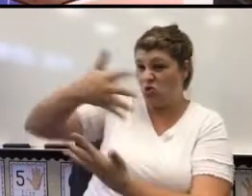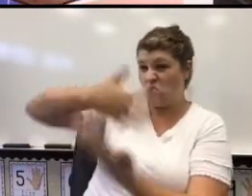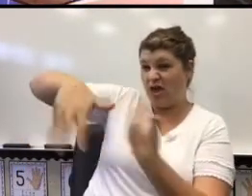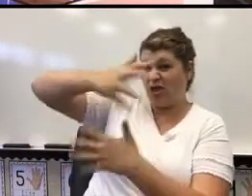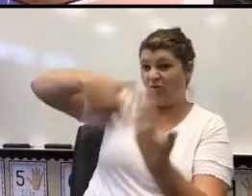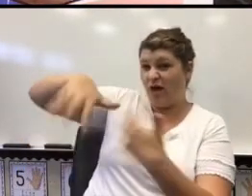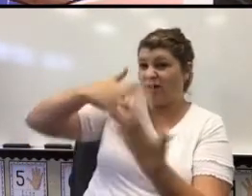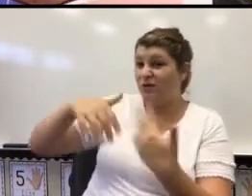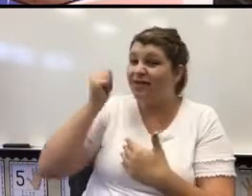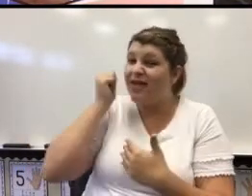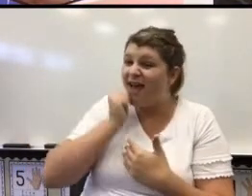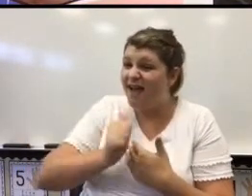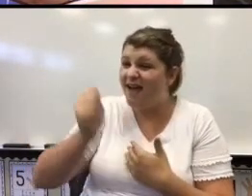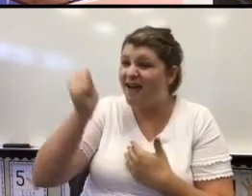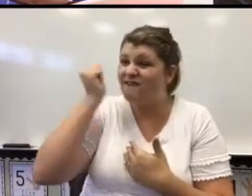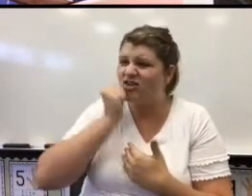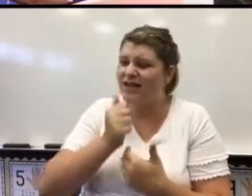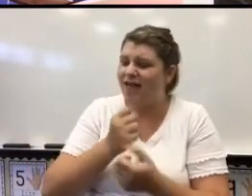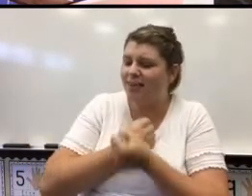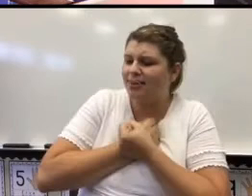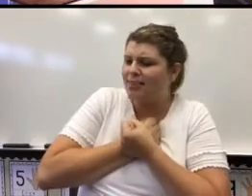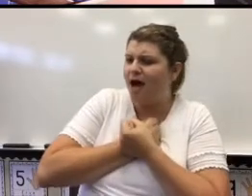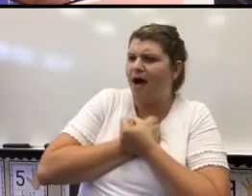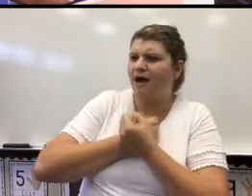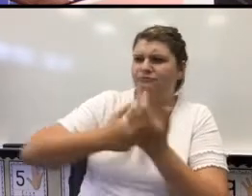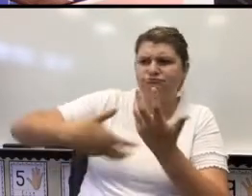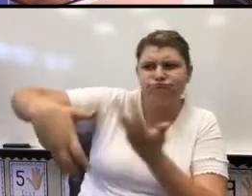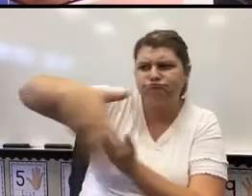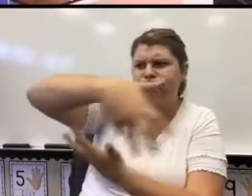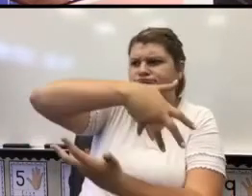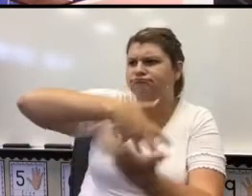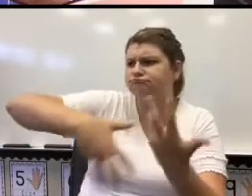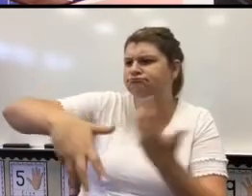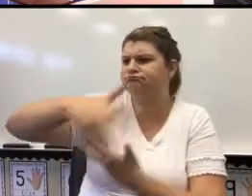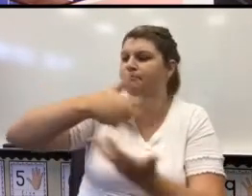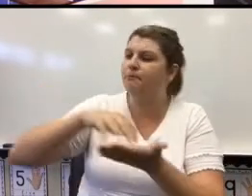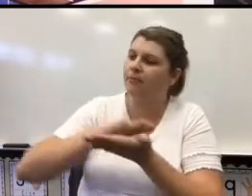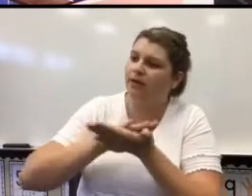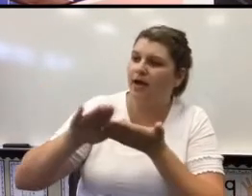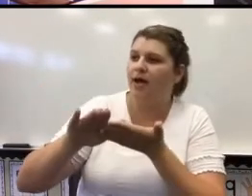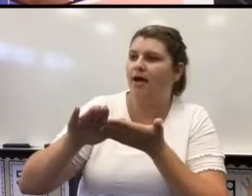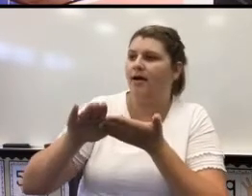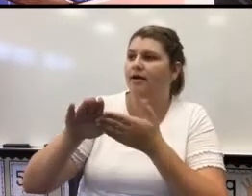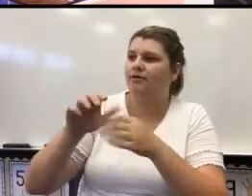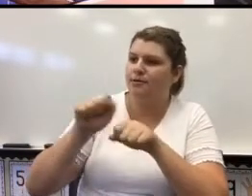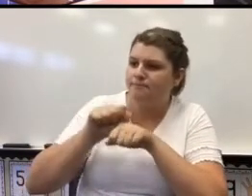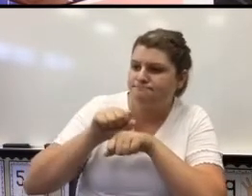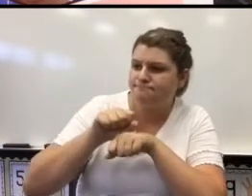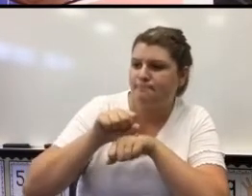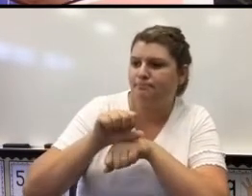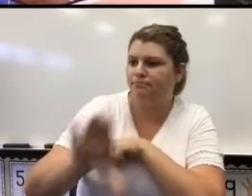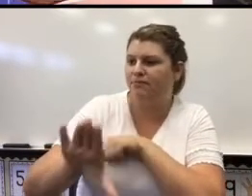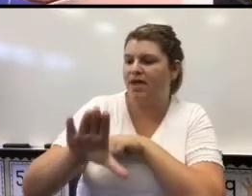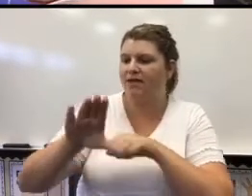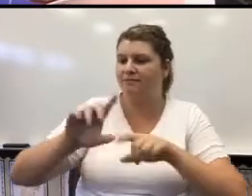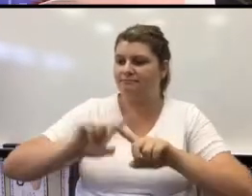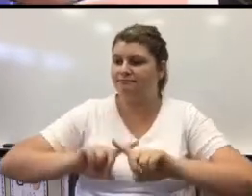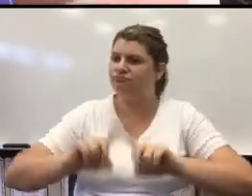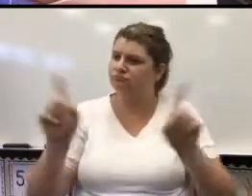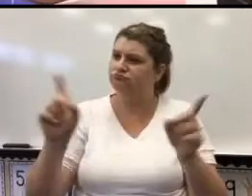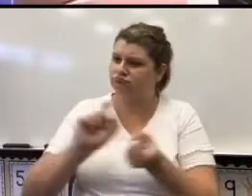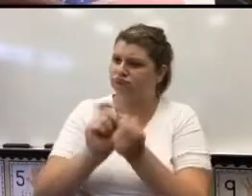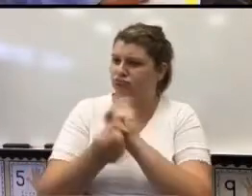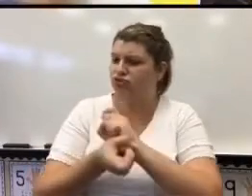families, and people you interact with every day. Love everybody, George. Be kind. Help